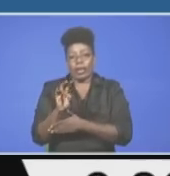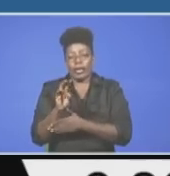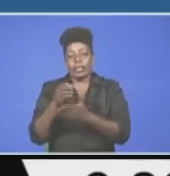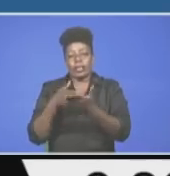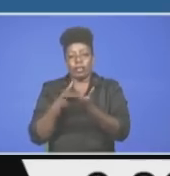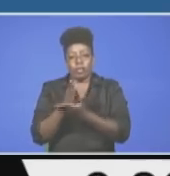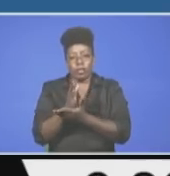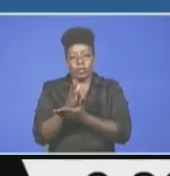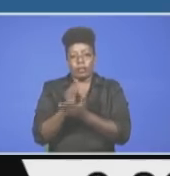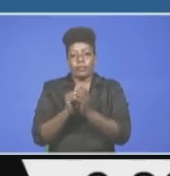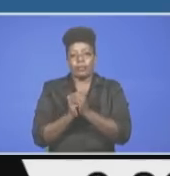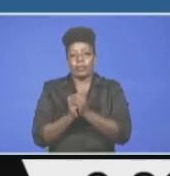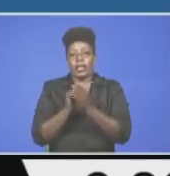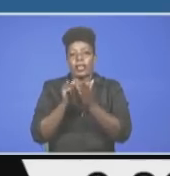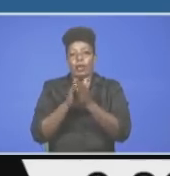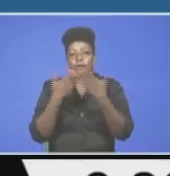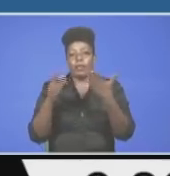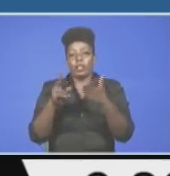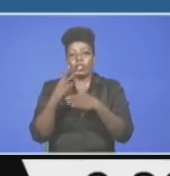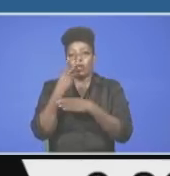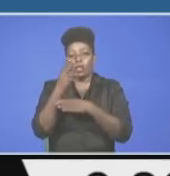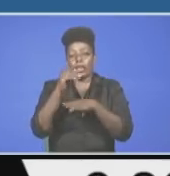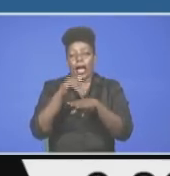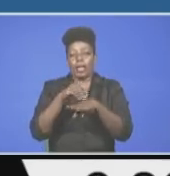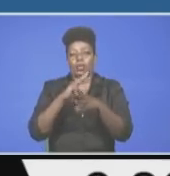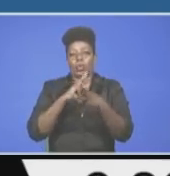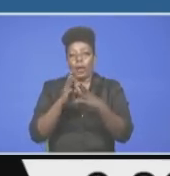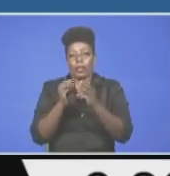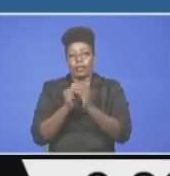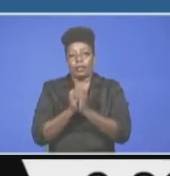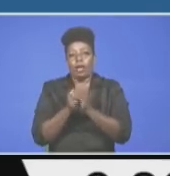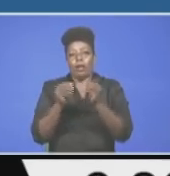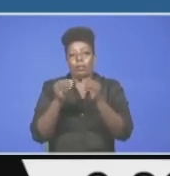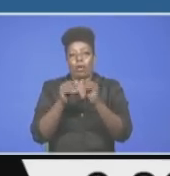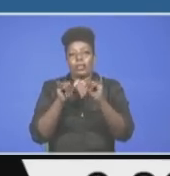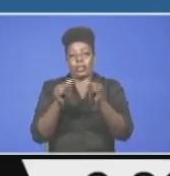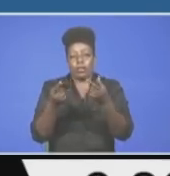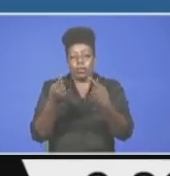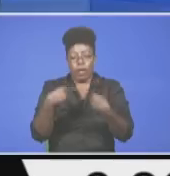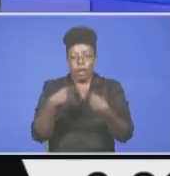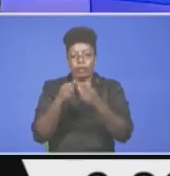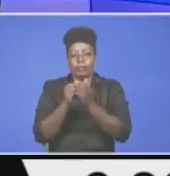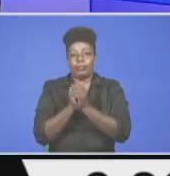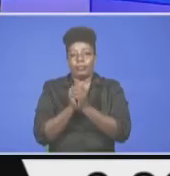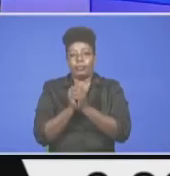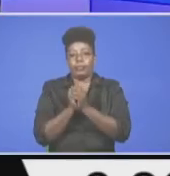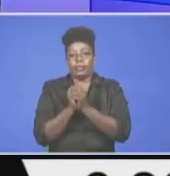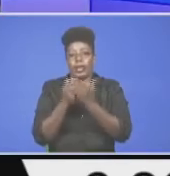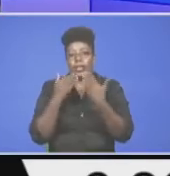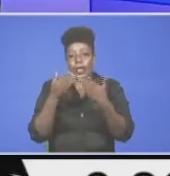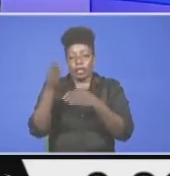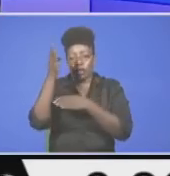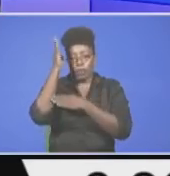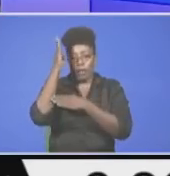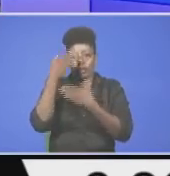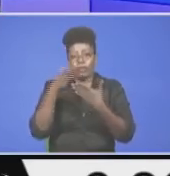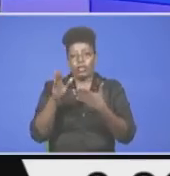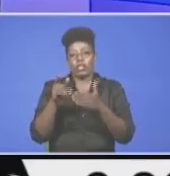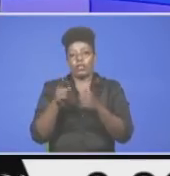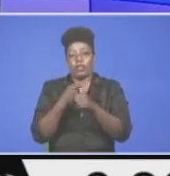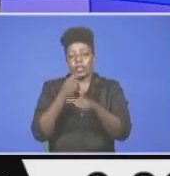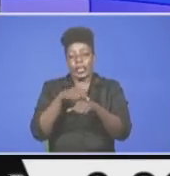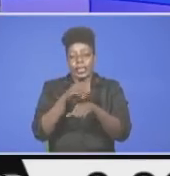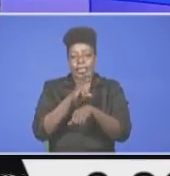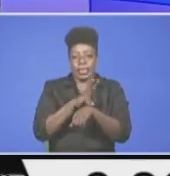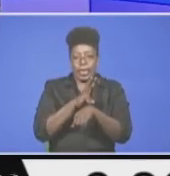and it is steady. That's going to do it for your first look at weather at 6. Stay tuned, more weather is still to come. Thanks a lot, Basil. That does it for us at